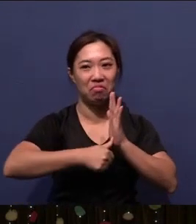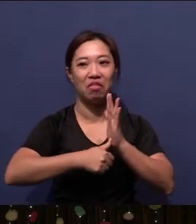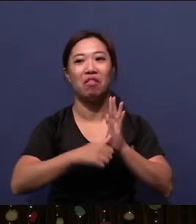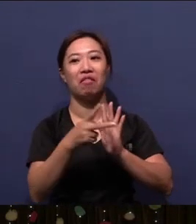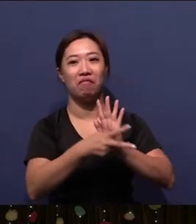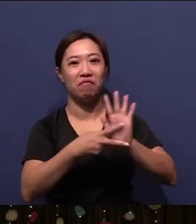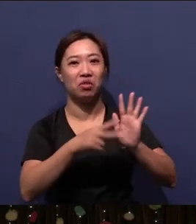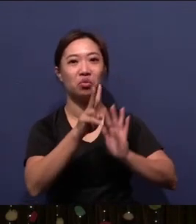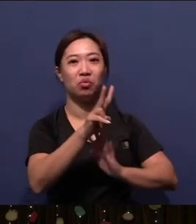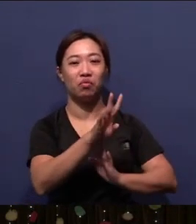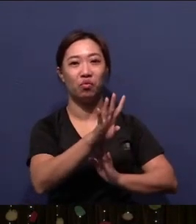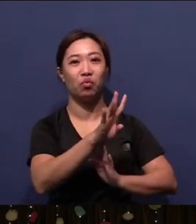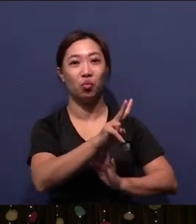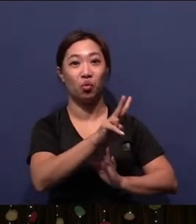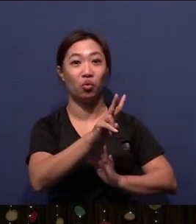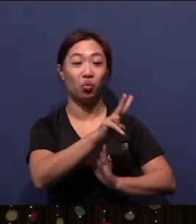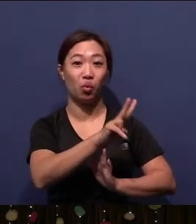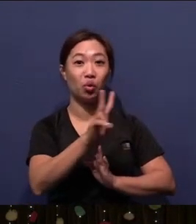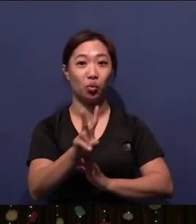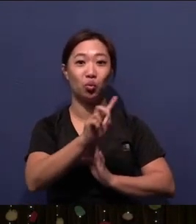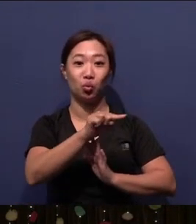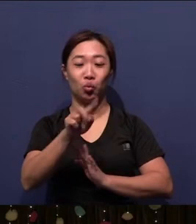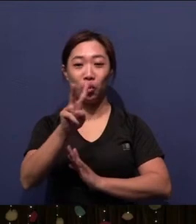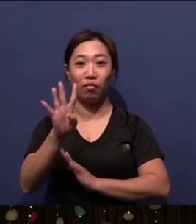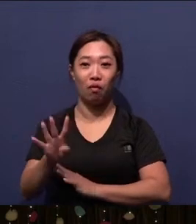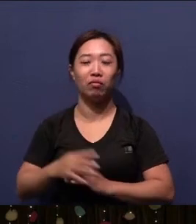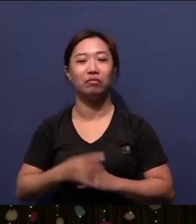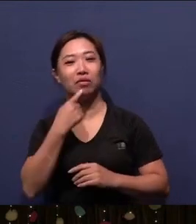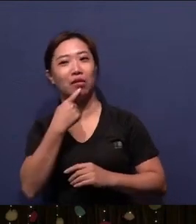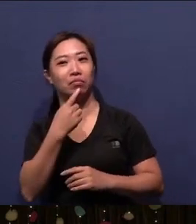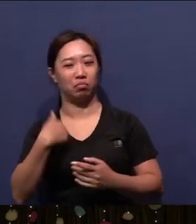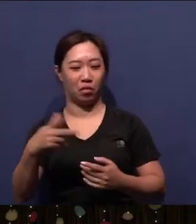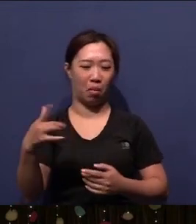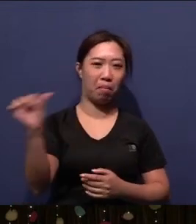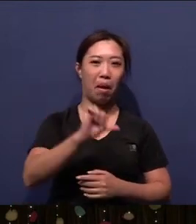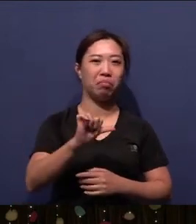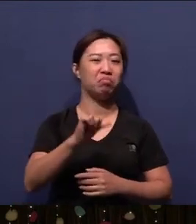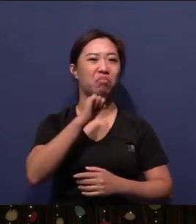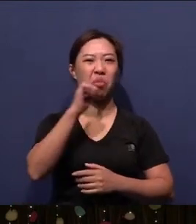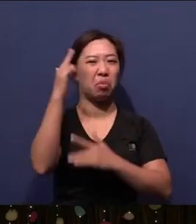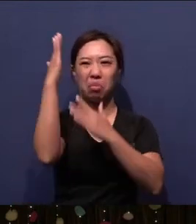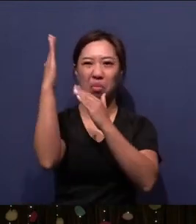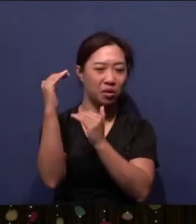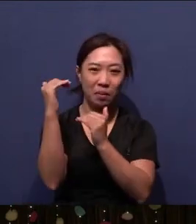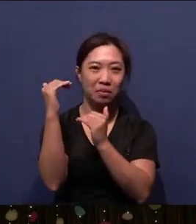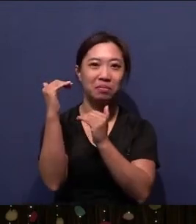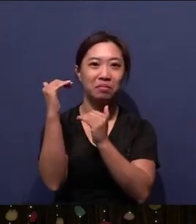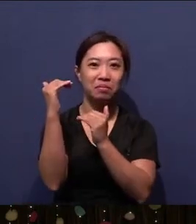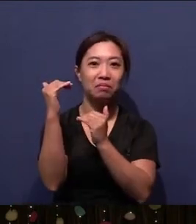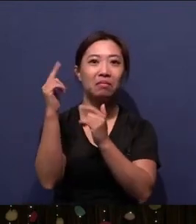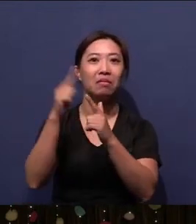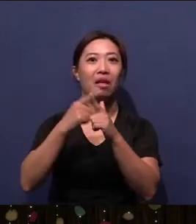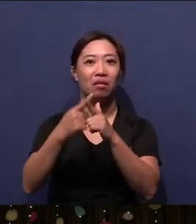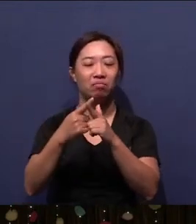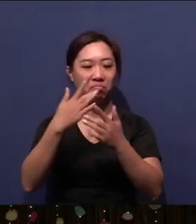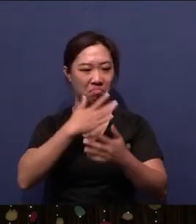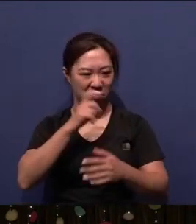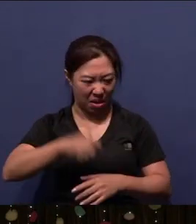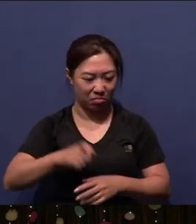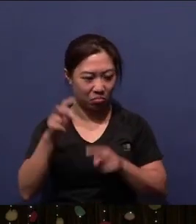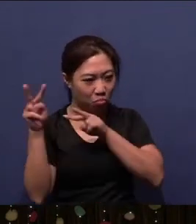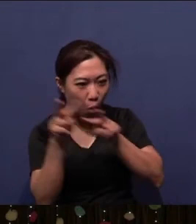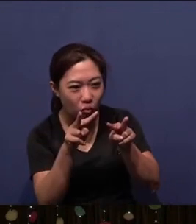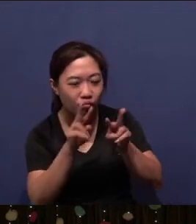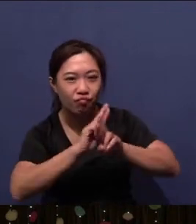to 44, He emphasized that His return will be unexpected and therefore keep watch and be